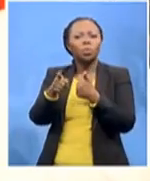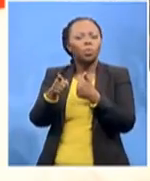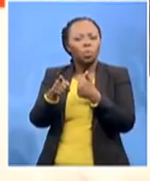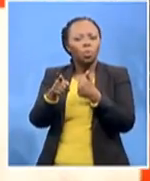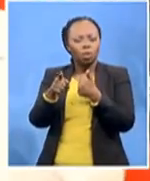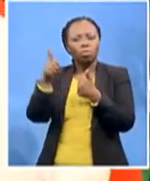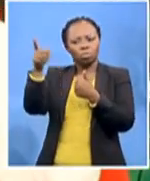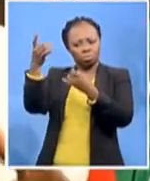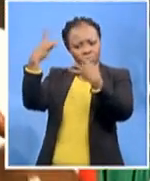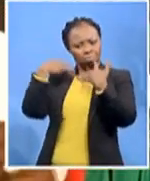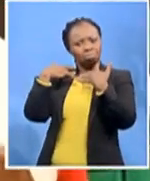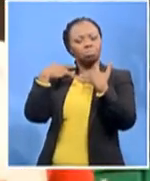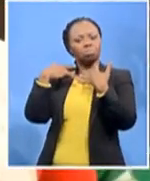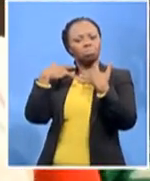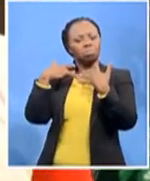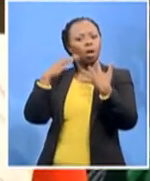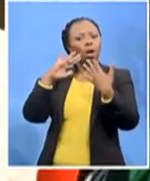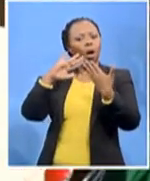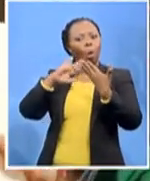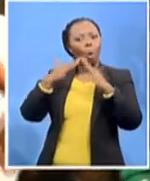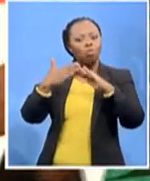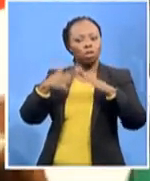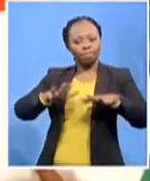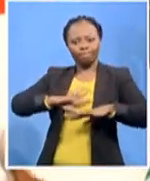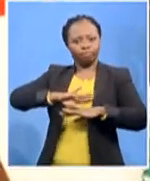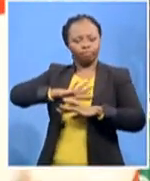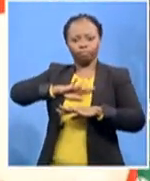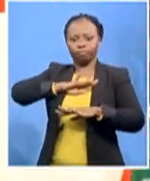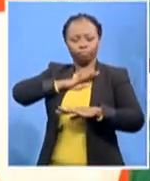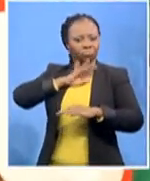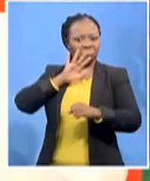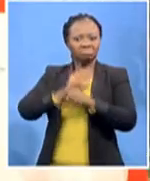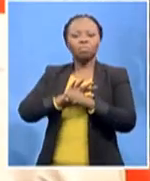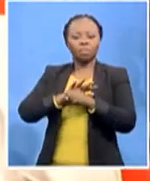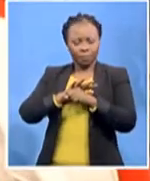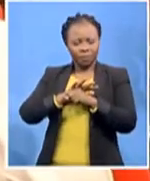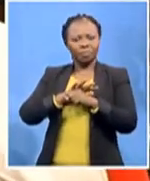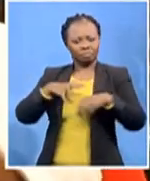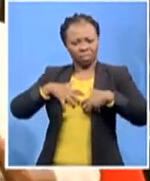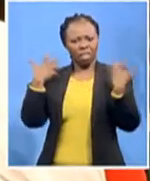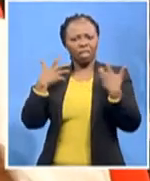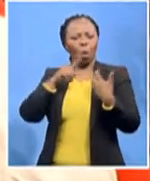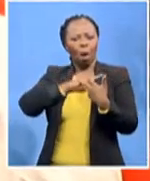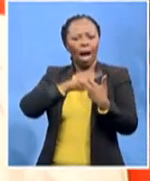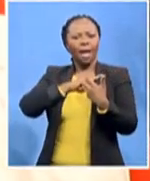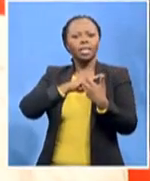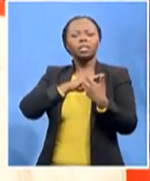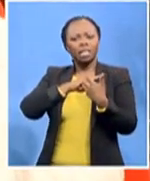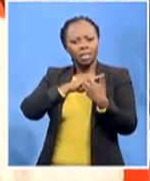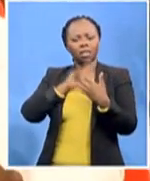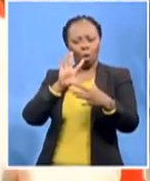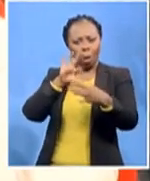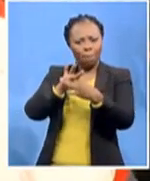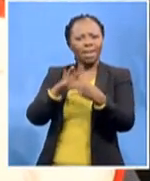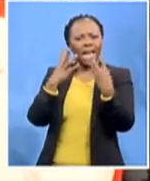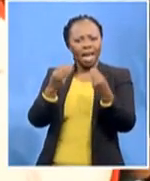angry because there was a commitment to reinstall their electricity after their houses were burned. And those